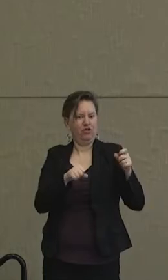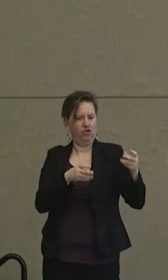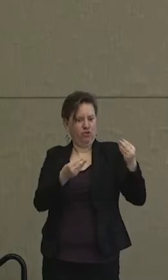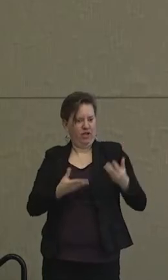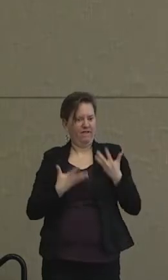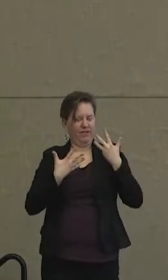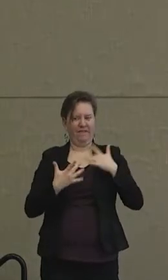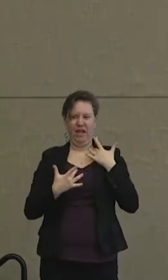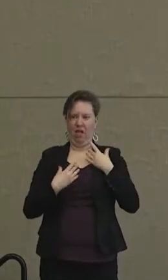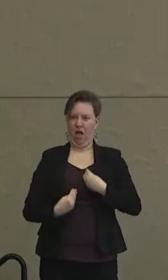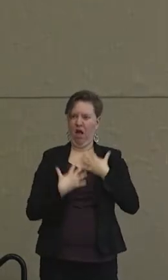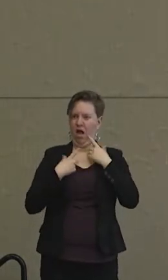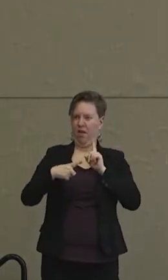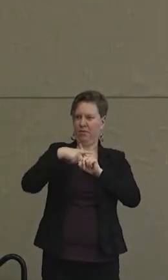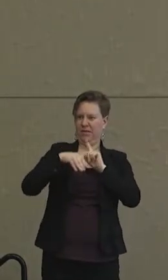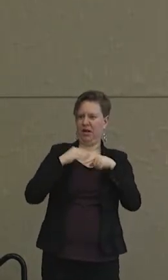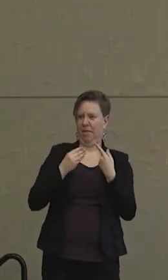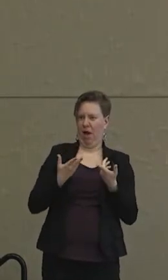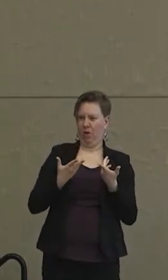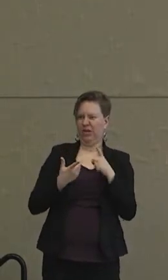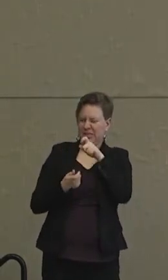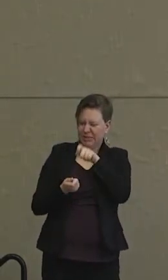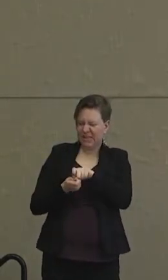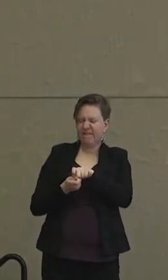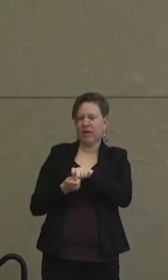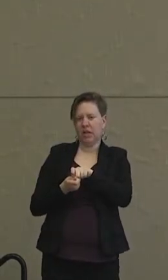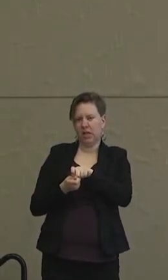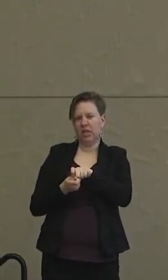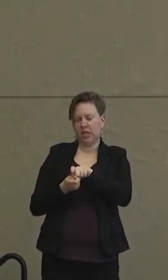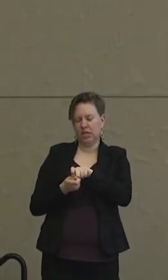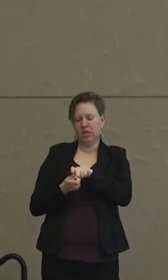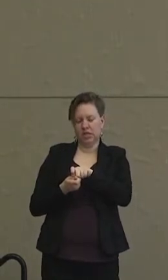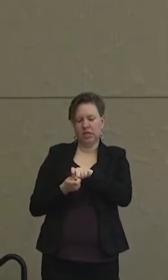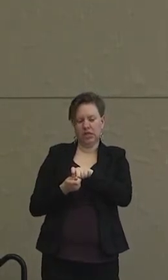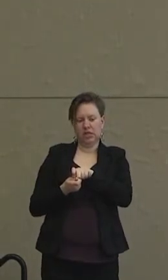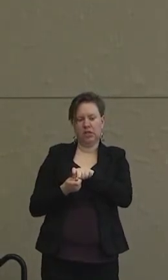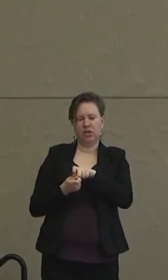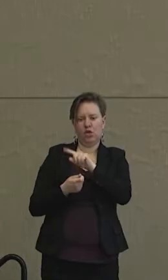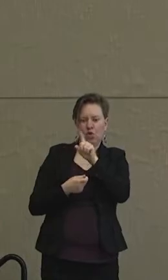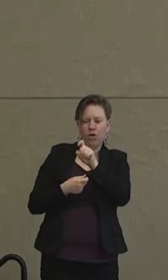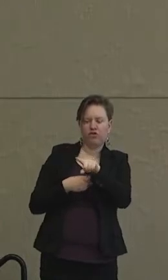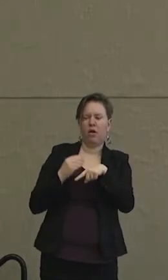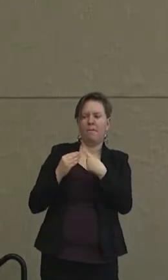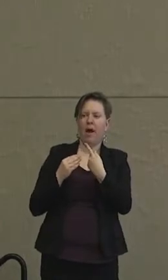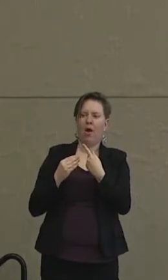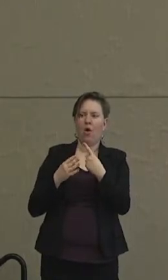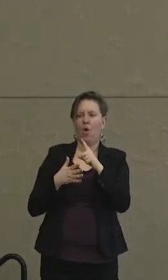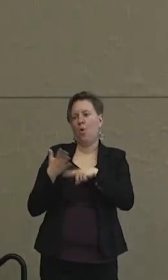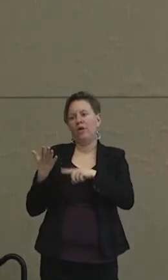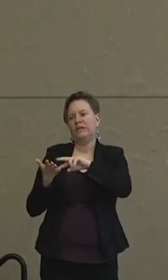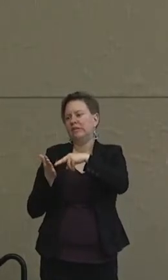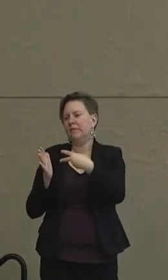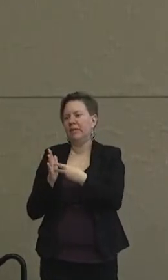so optimistic about, Paul? And specifically, the questions